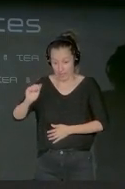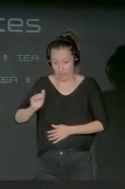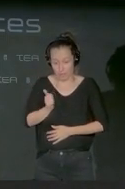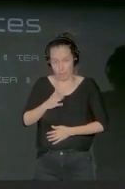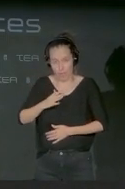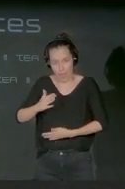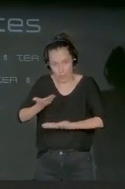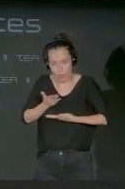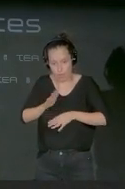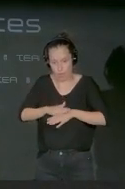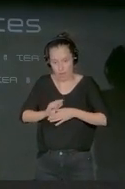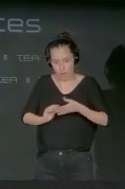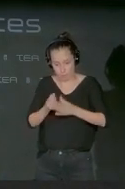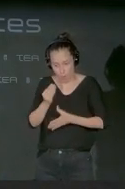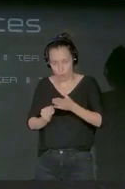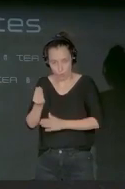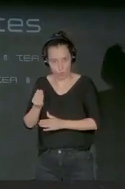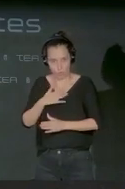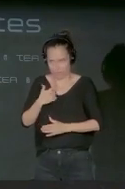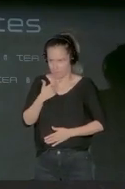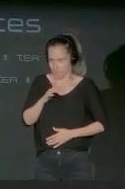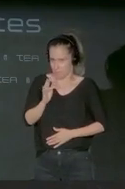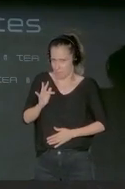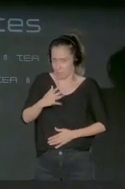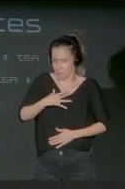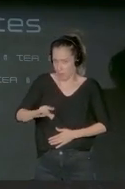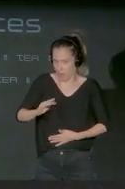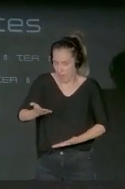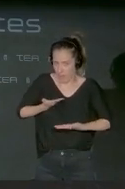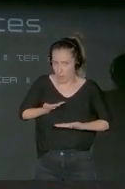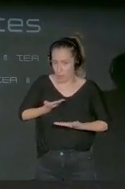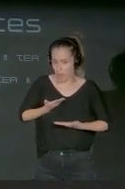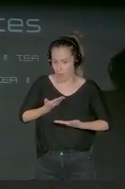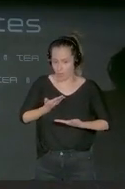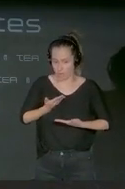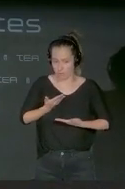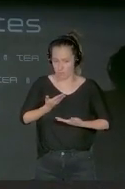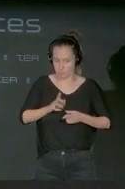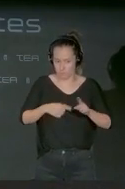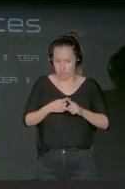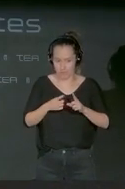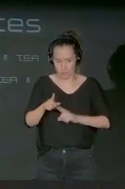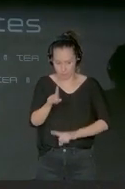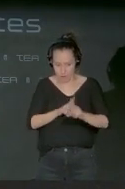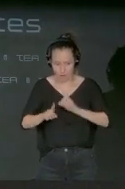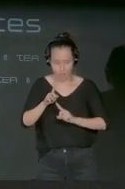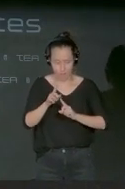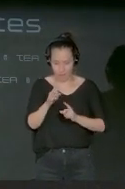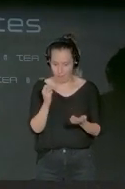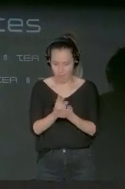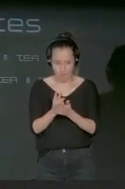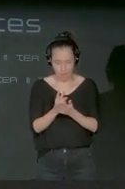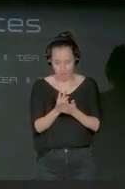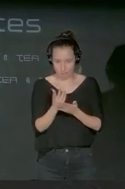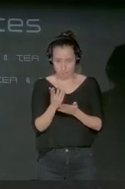and we're probably, I think we're classed as a low-risk user of